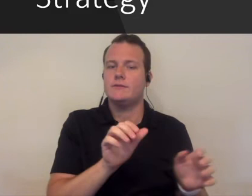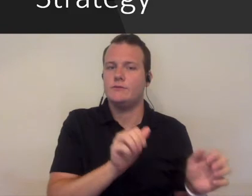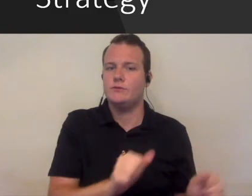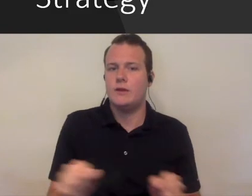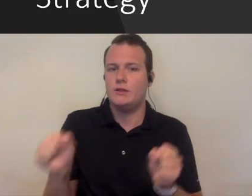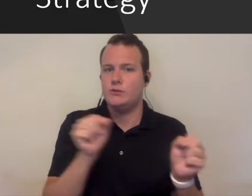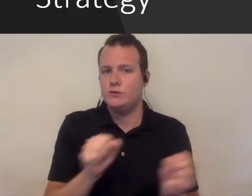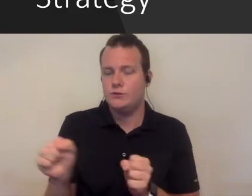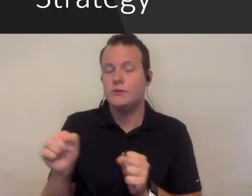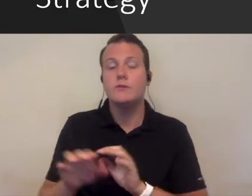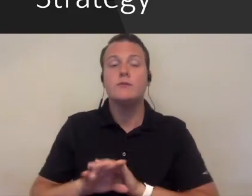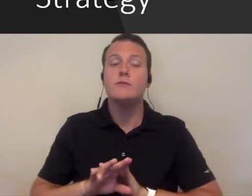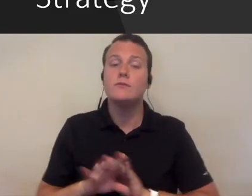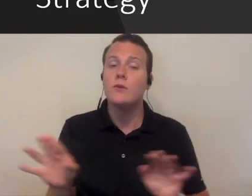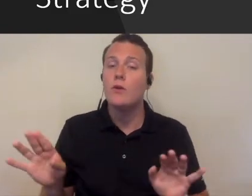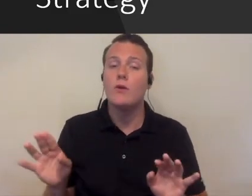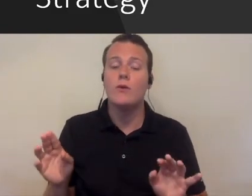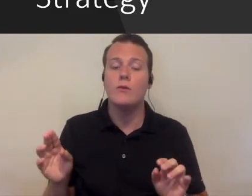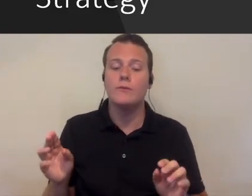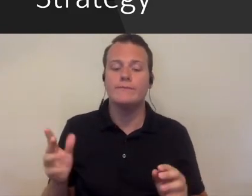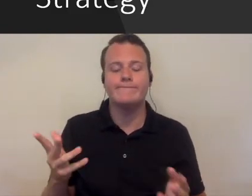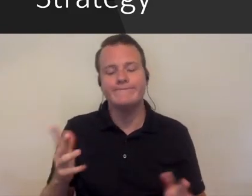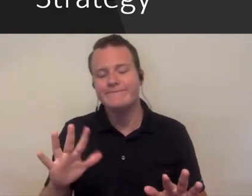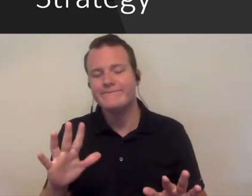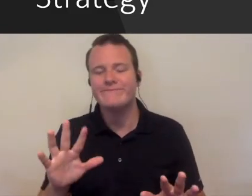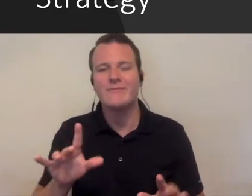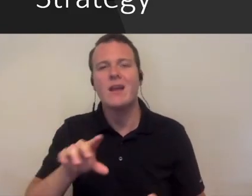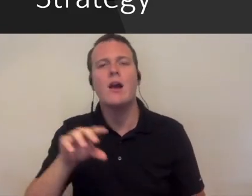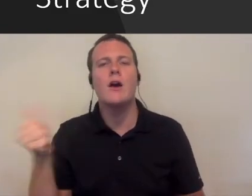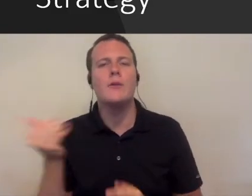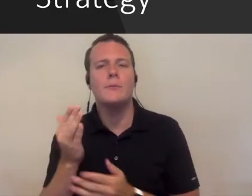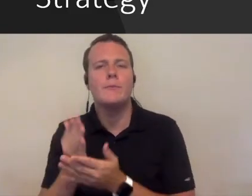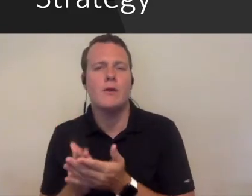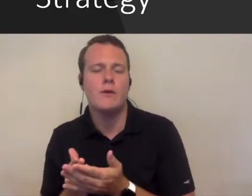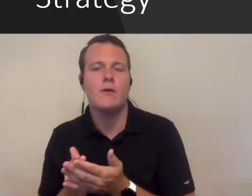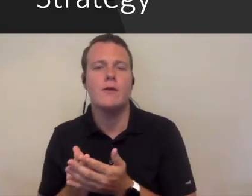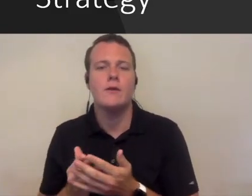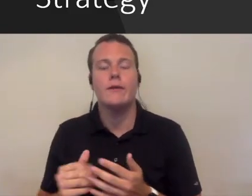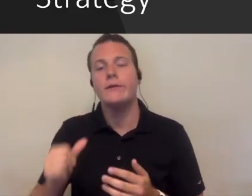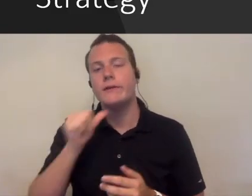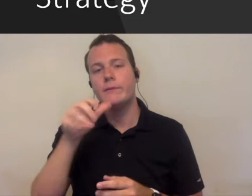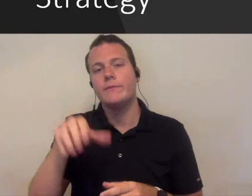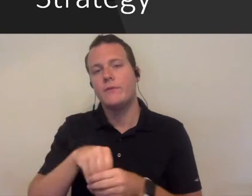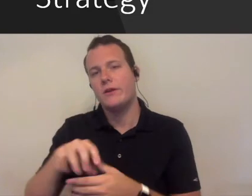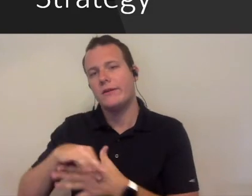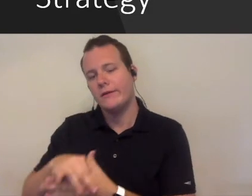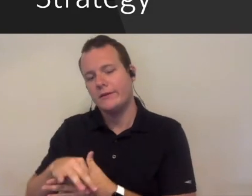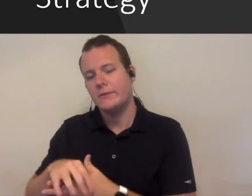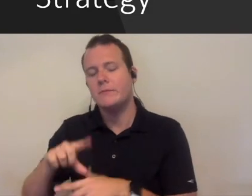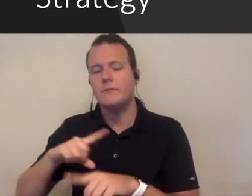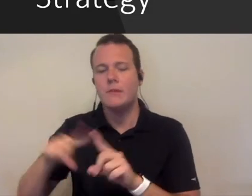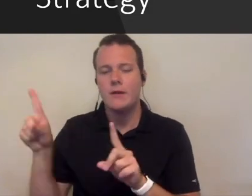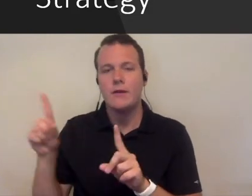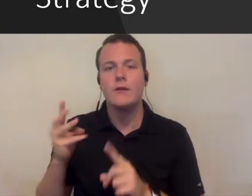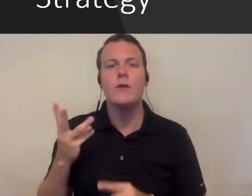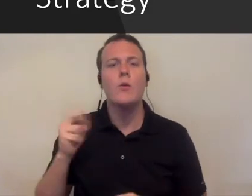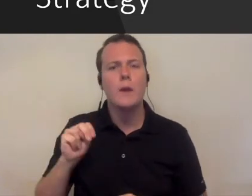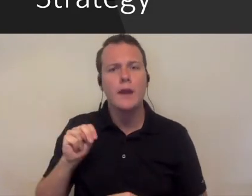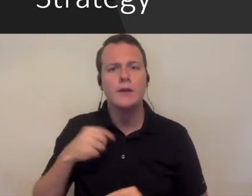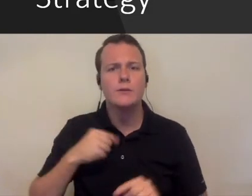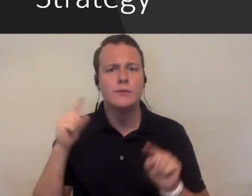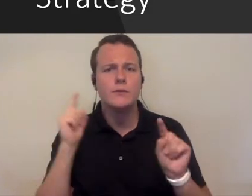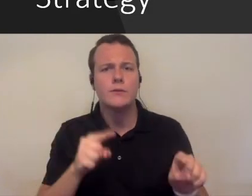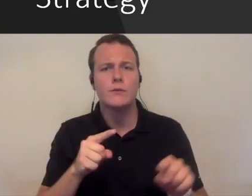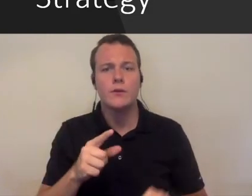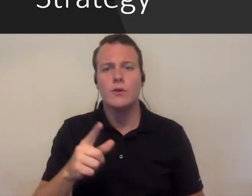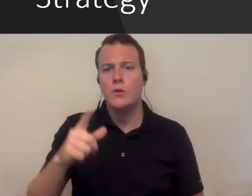don't, and then and another part of your strategy that's not part of content, but where are you going to go? Who are you going to